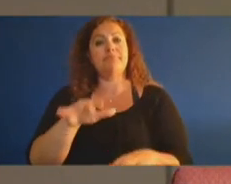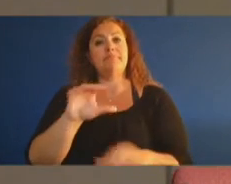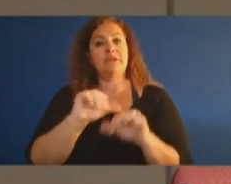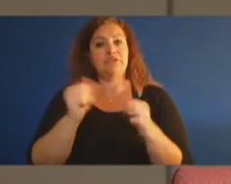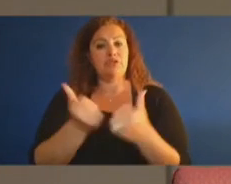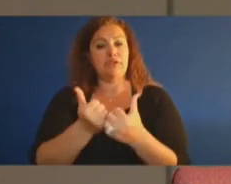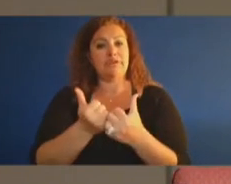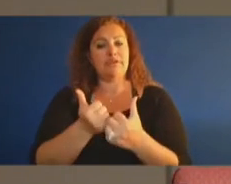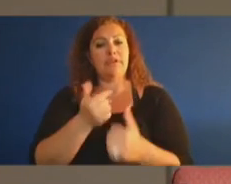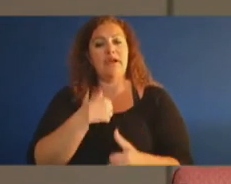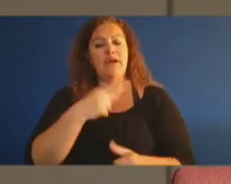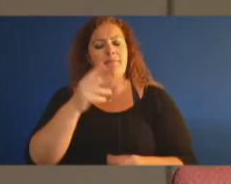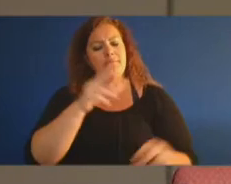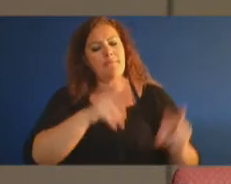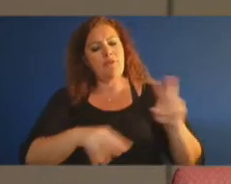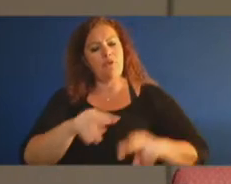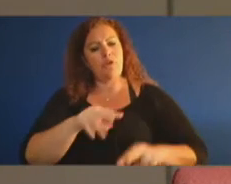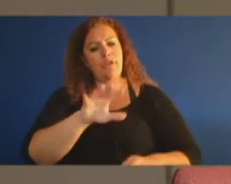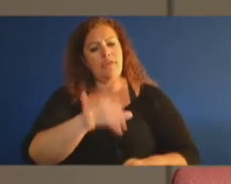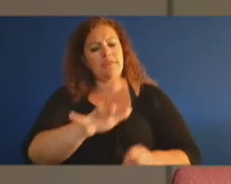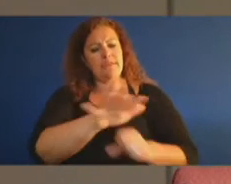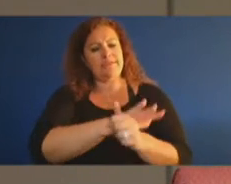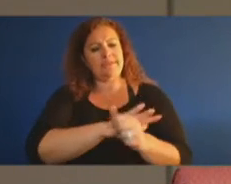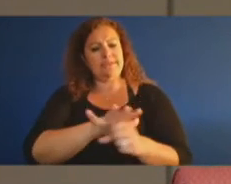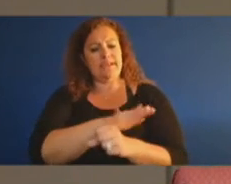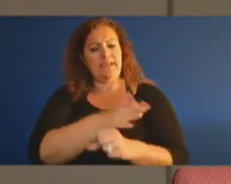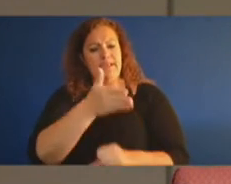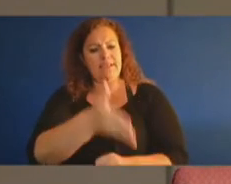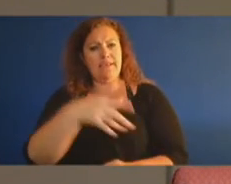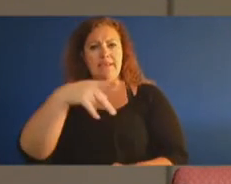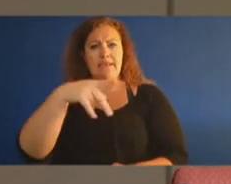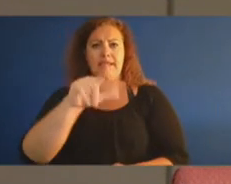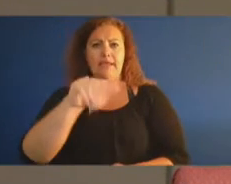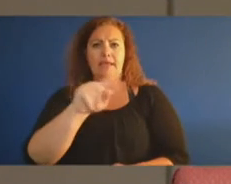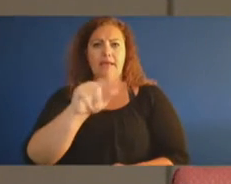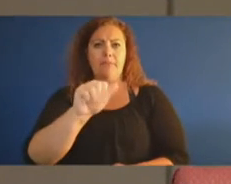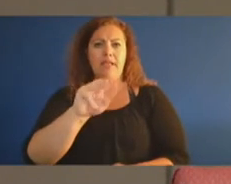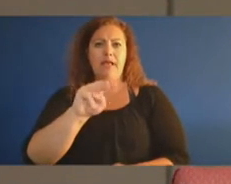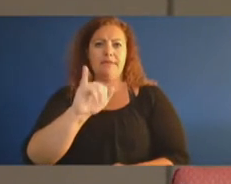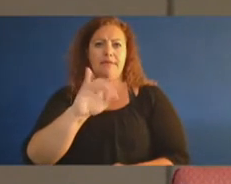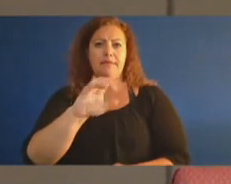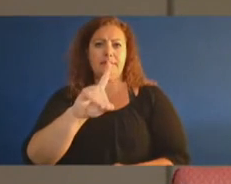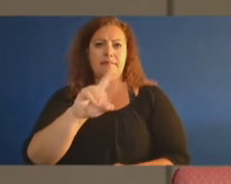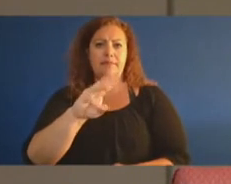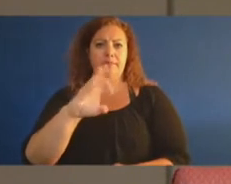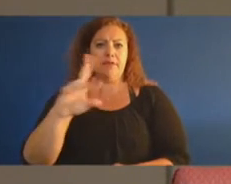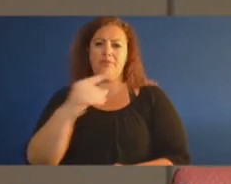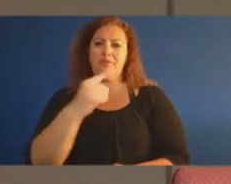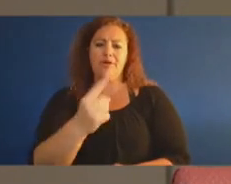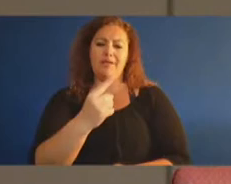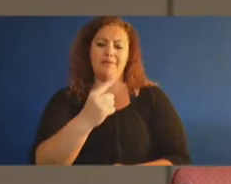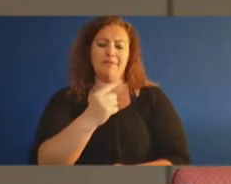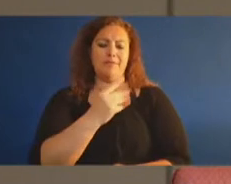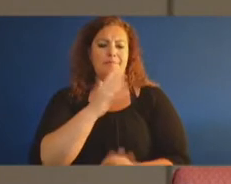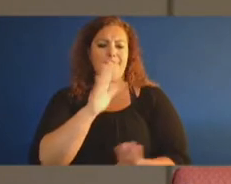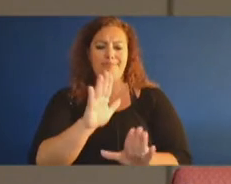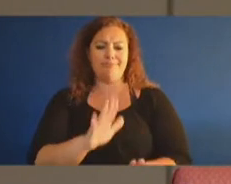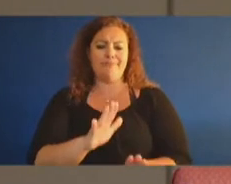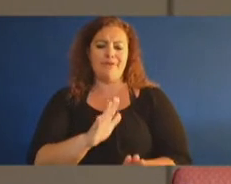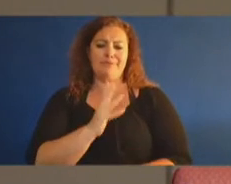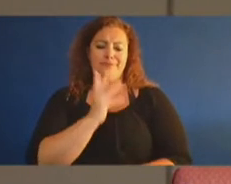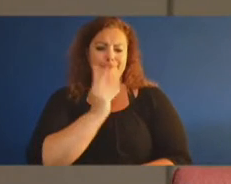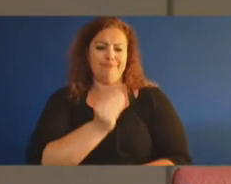looking at the site um Plaza midro is just one of our most Charming neighborhoods in our city